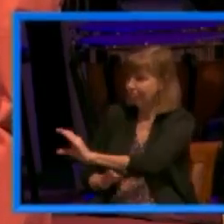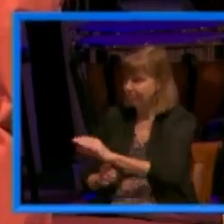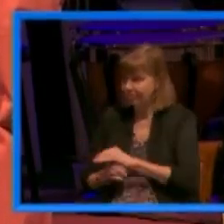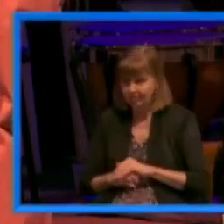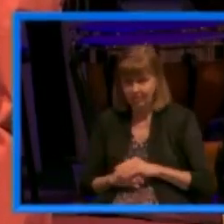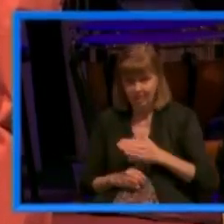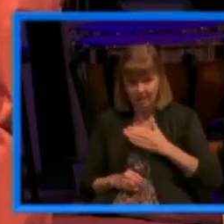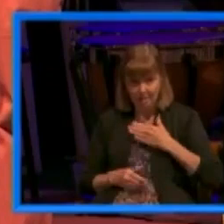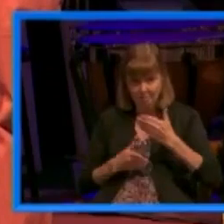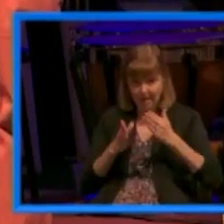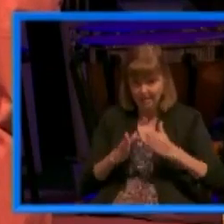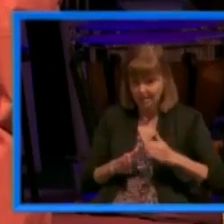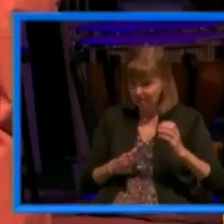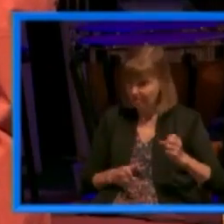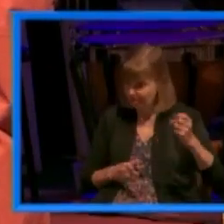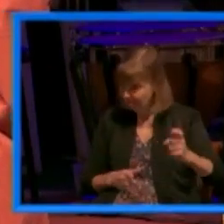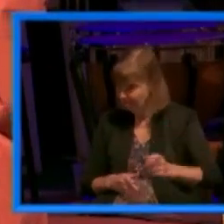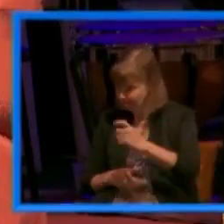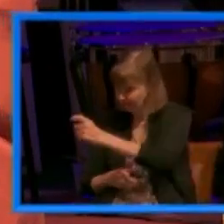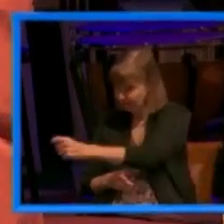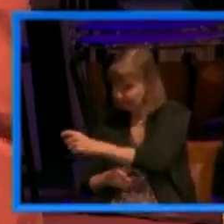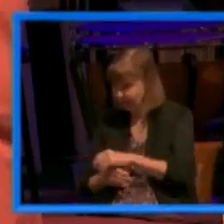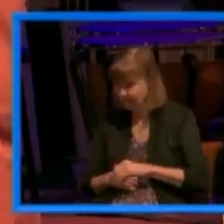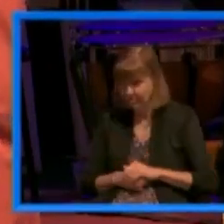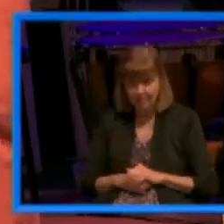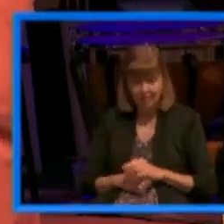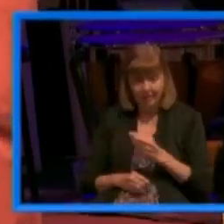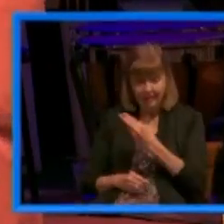she saw she conceived, she looked at him with content. 'May